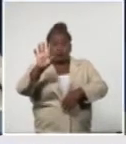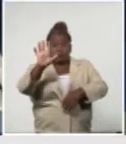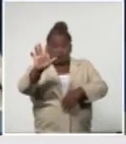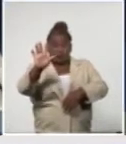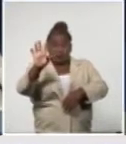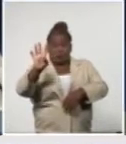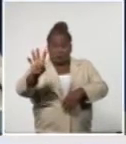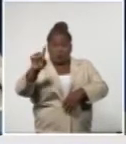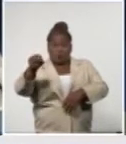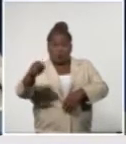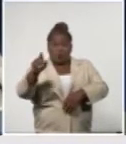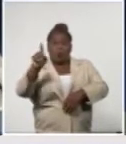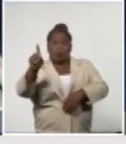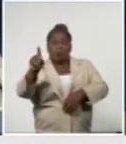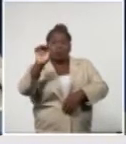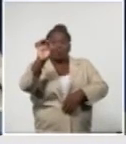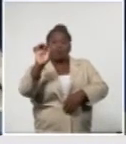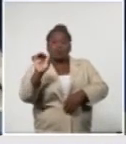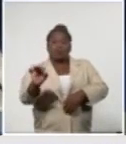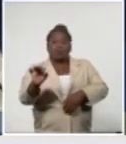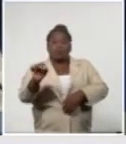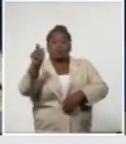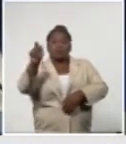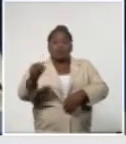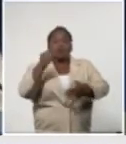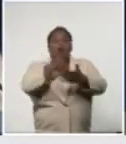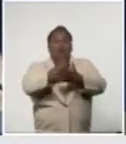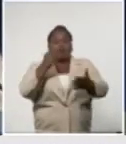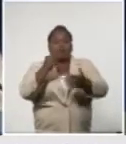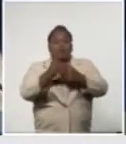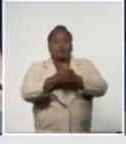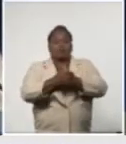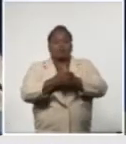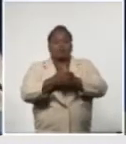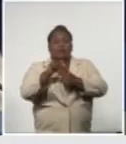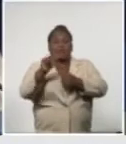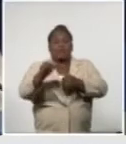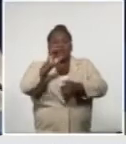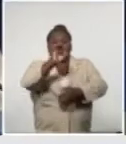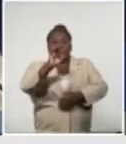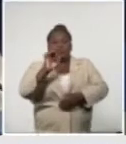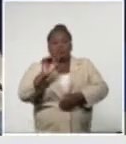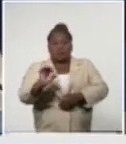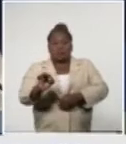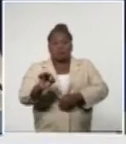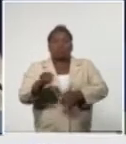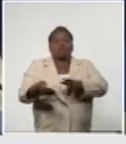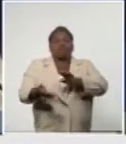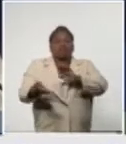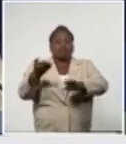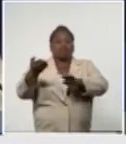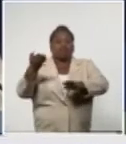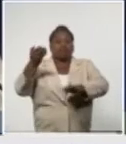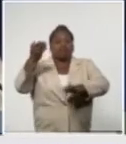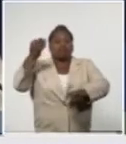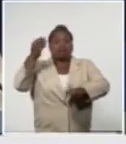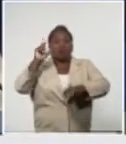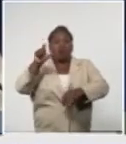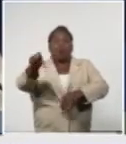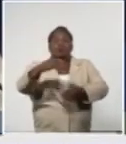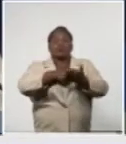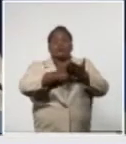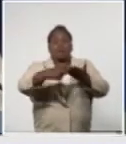15 days, 86, which is 80.4%, did not show